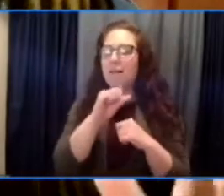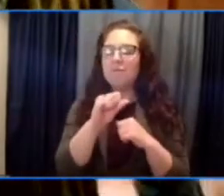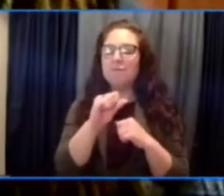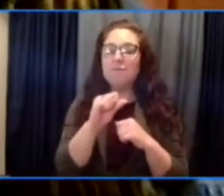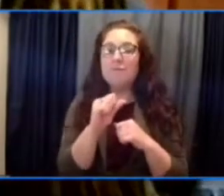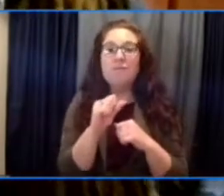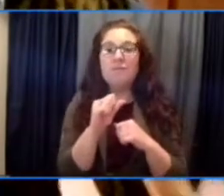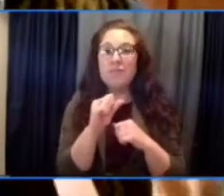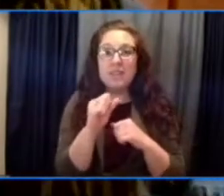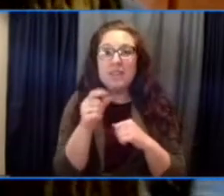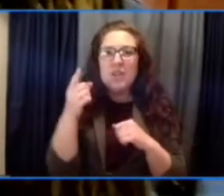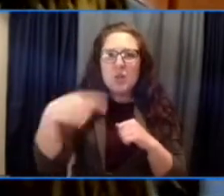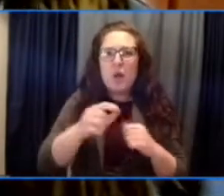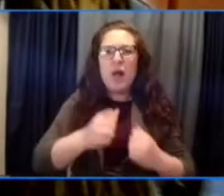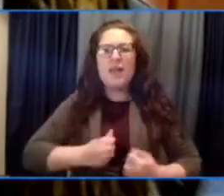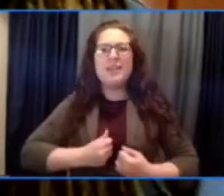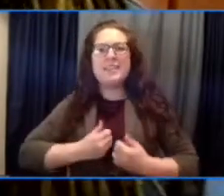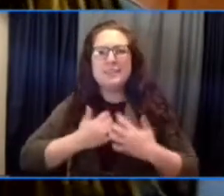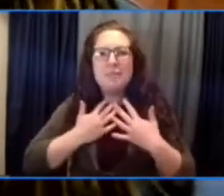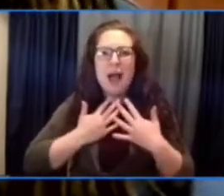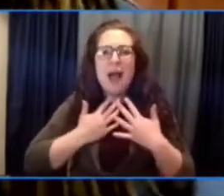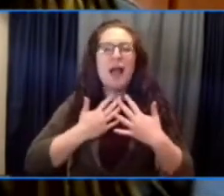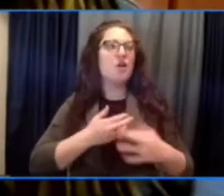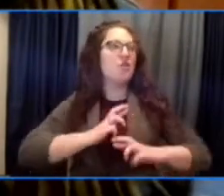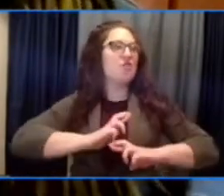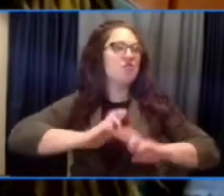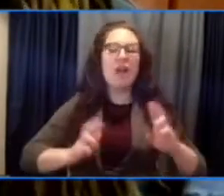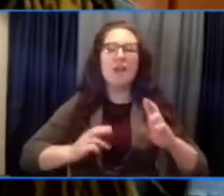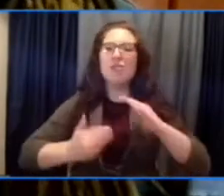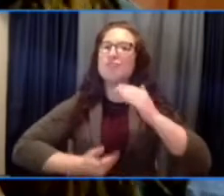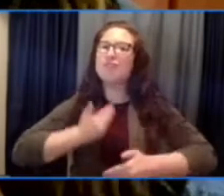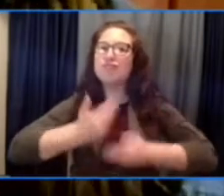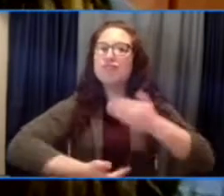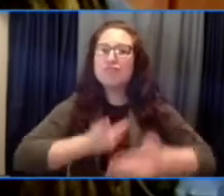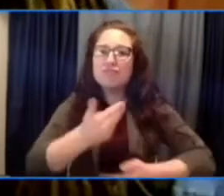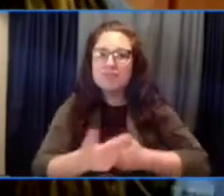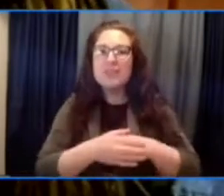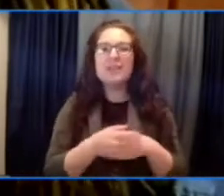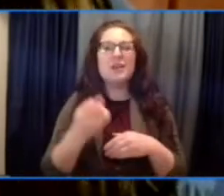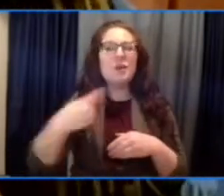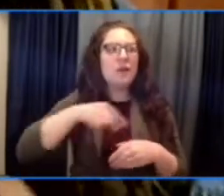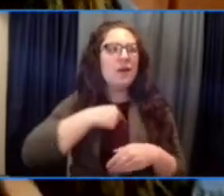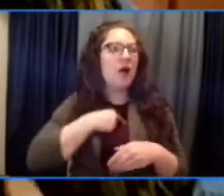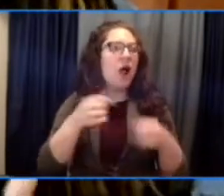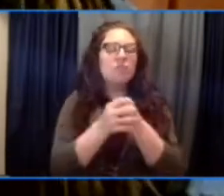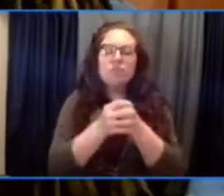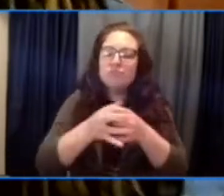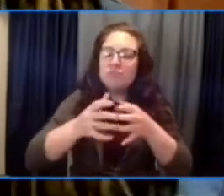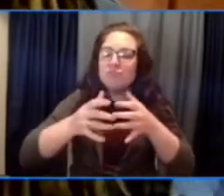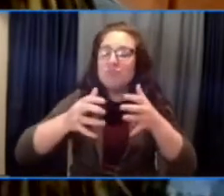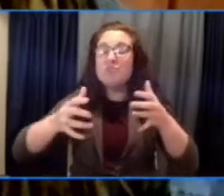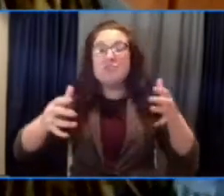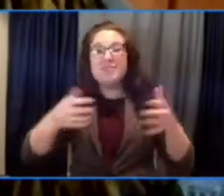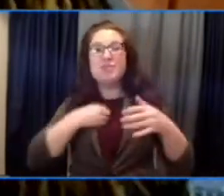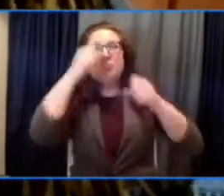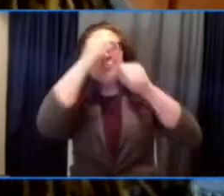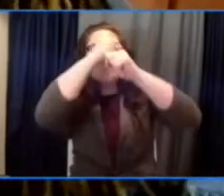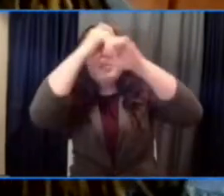all inspire audacity in the practitioners in the field. We go big because y'all dream big, so we go